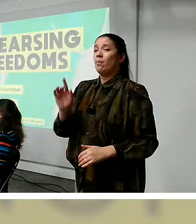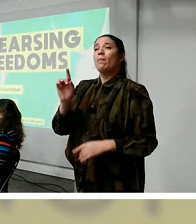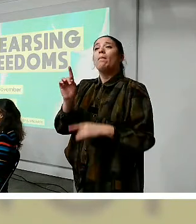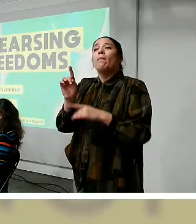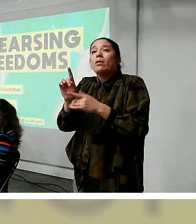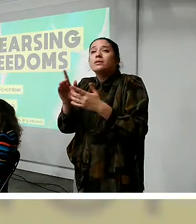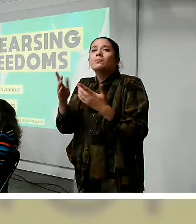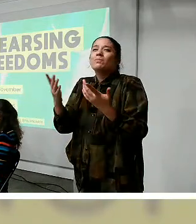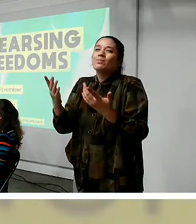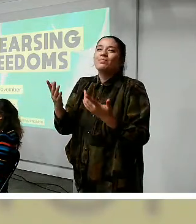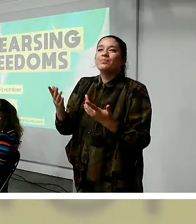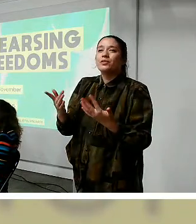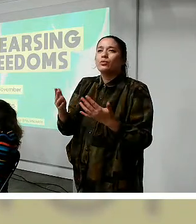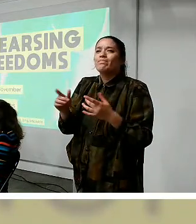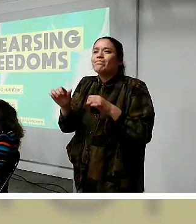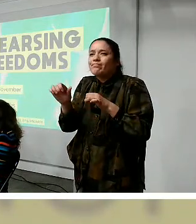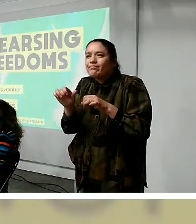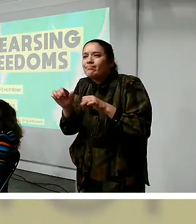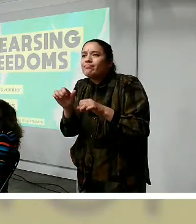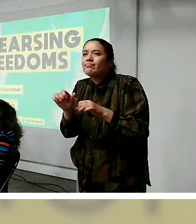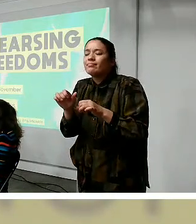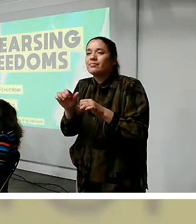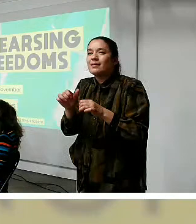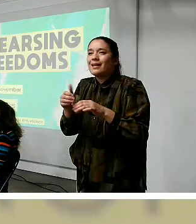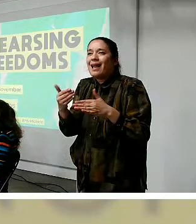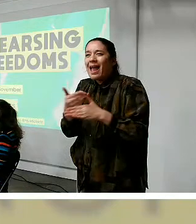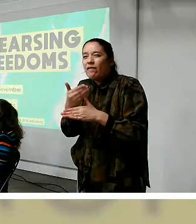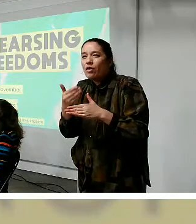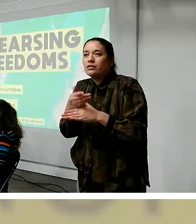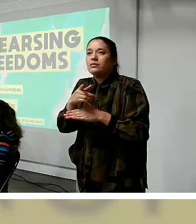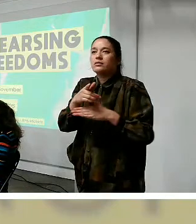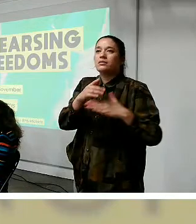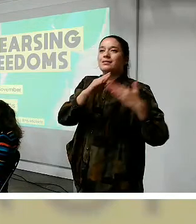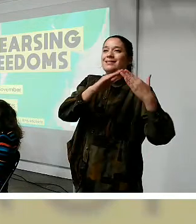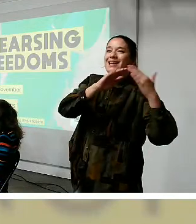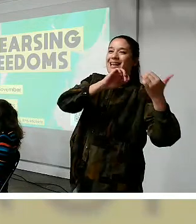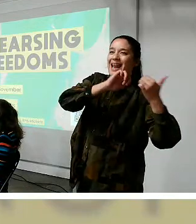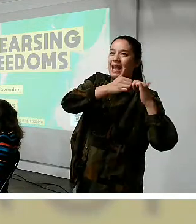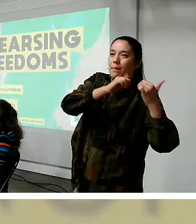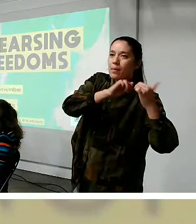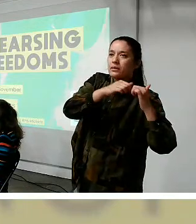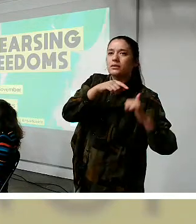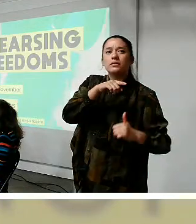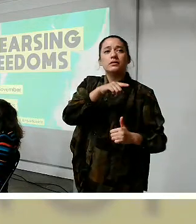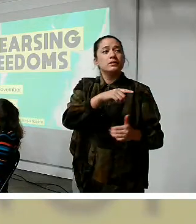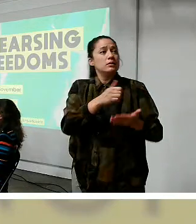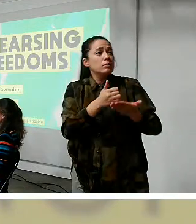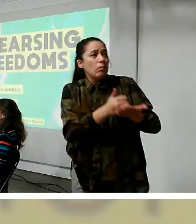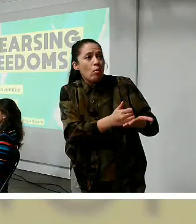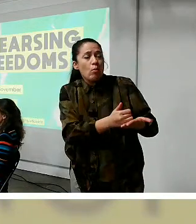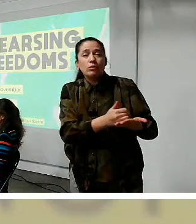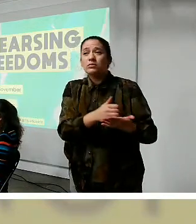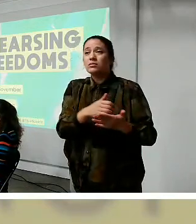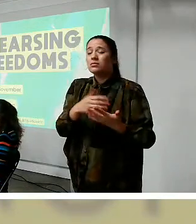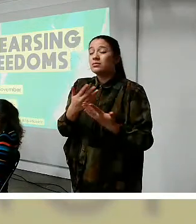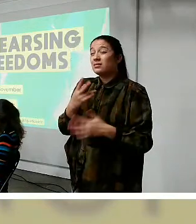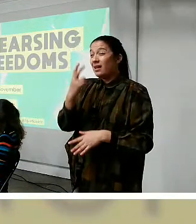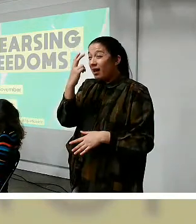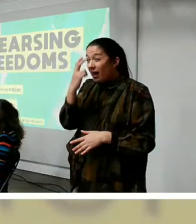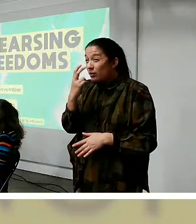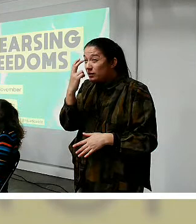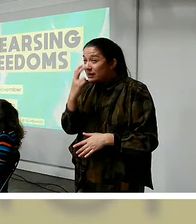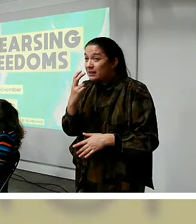to neighbours and lonely people and elderly people in a more sympathetic way. Maybe